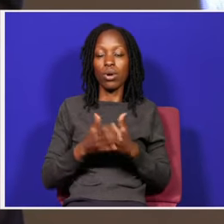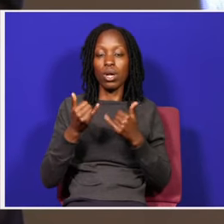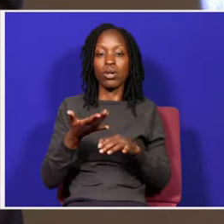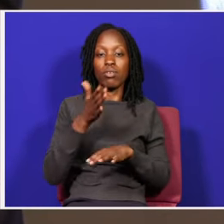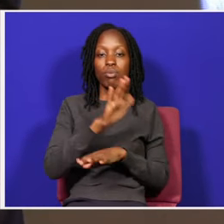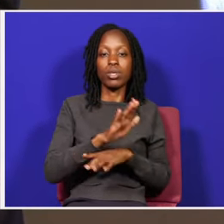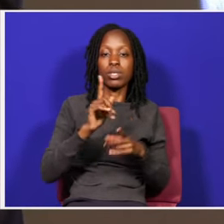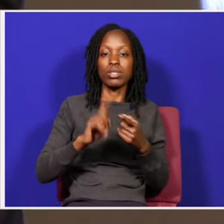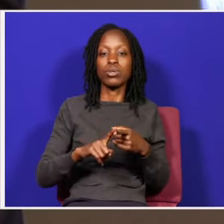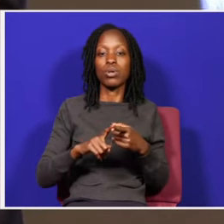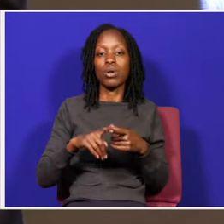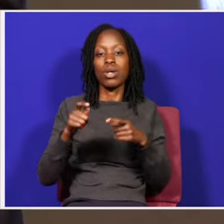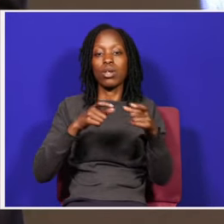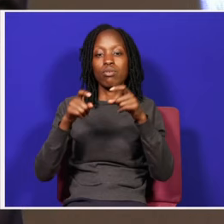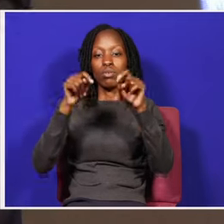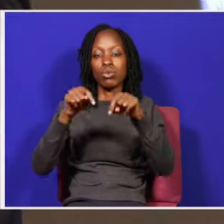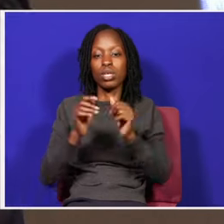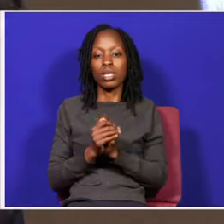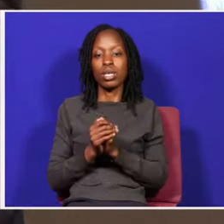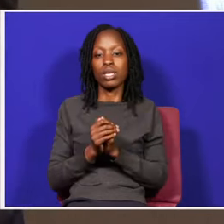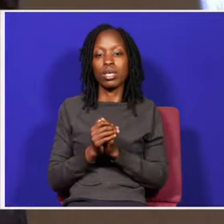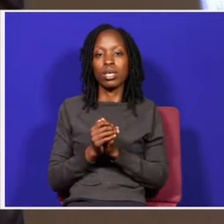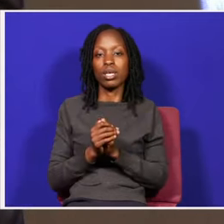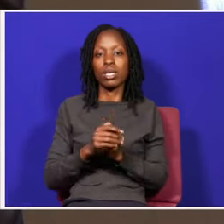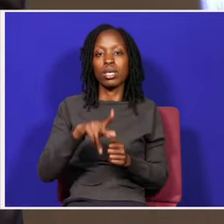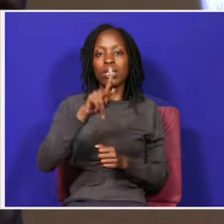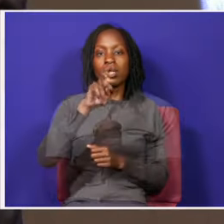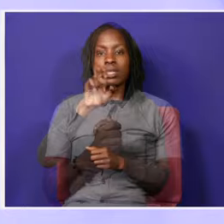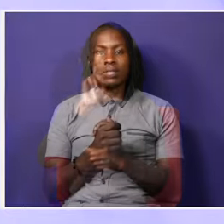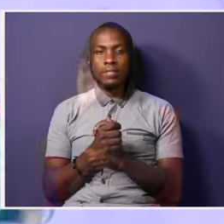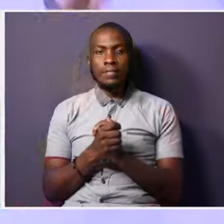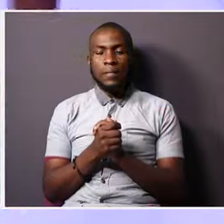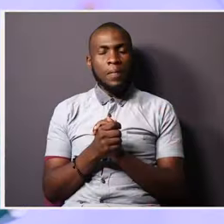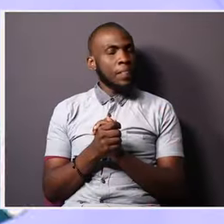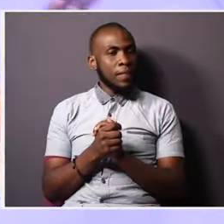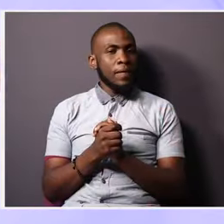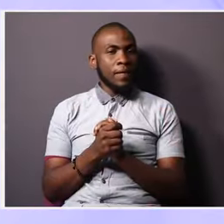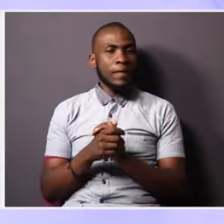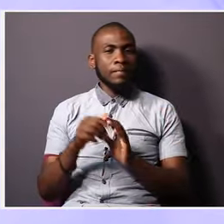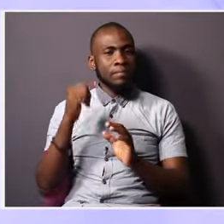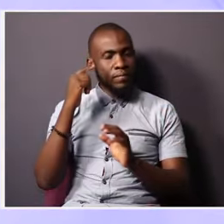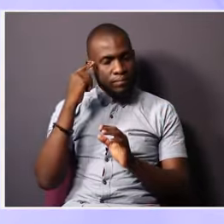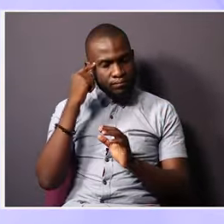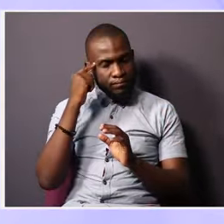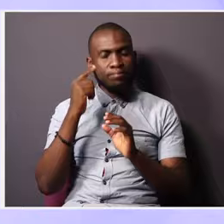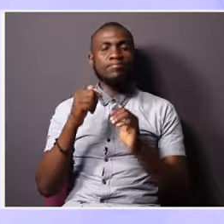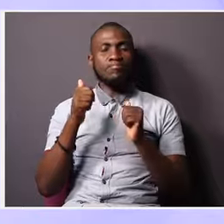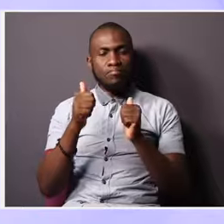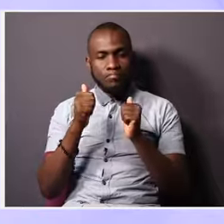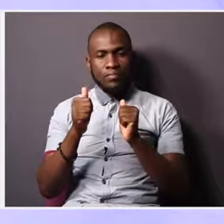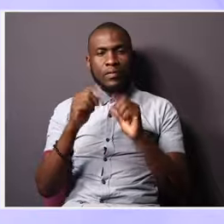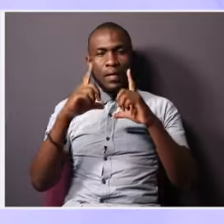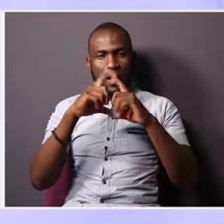back to our moderator for the day, Kerry Kagiri. What a thought-provoking and